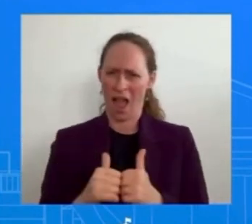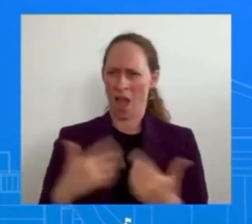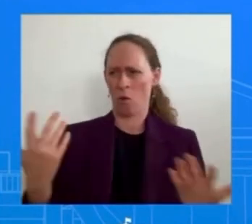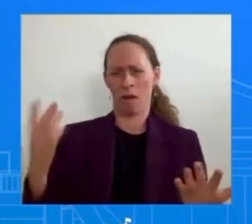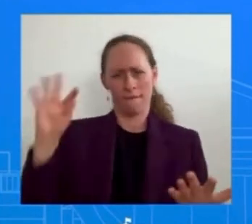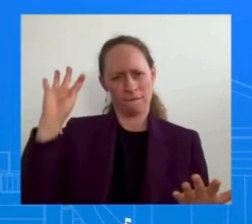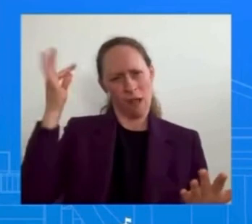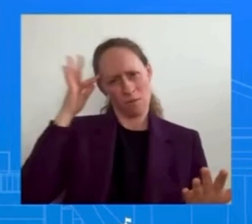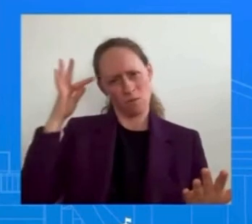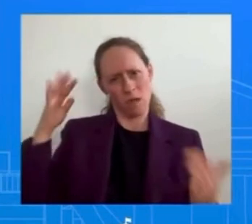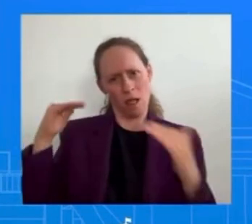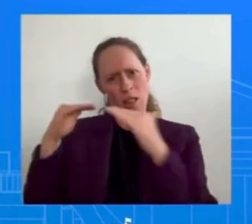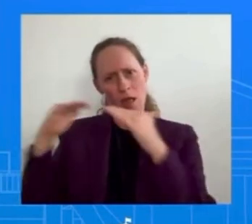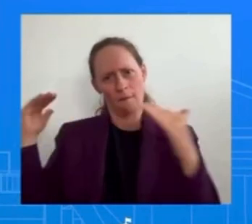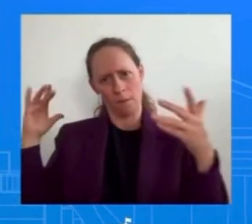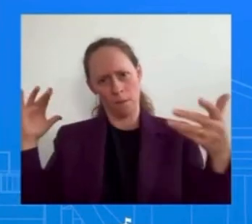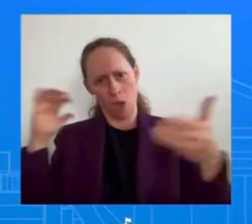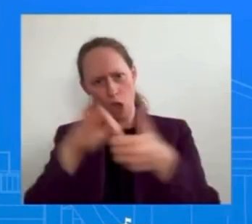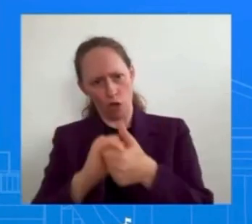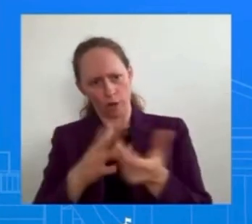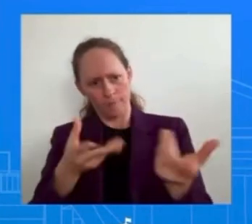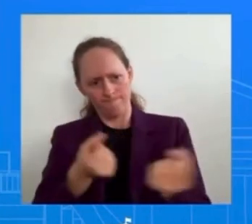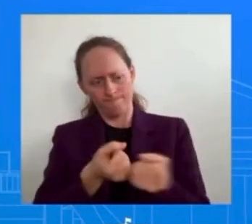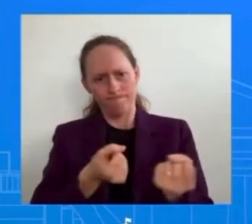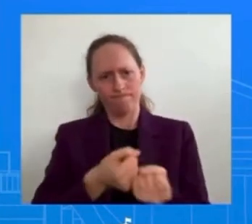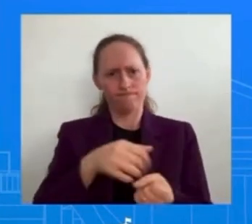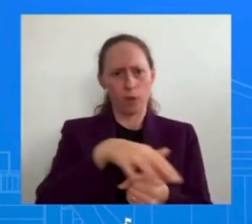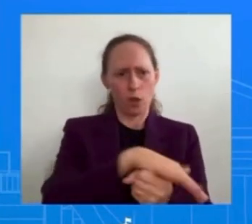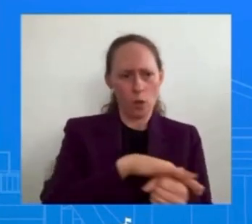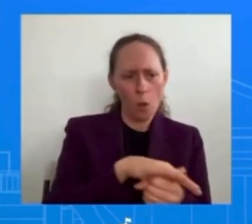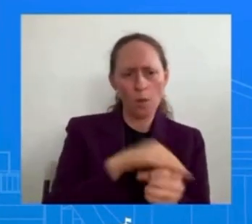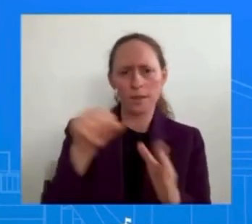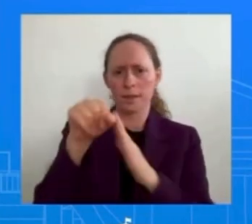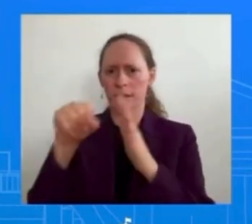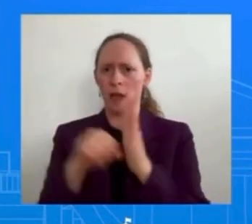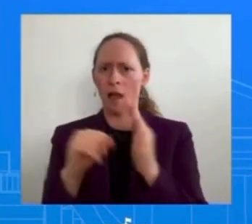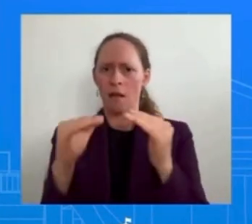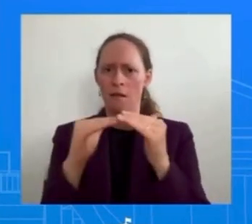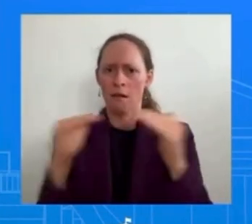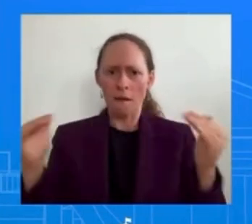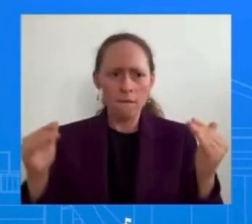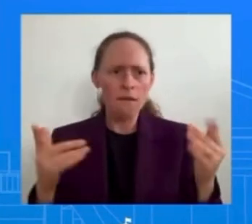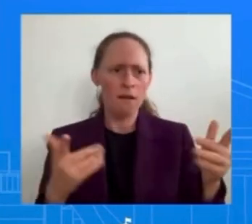critical stakeholders to address the migrant issues. As you know, we have provided